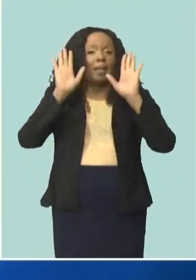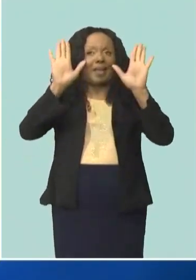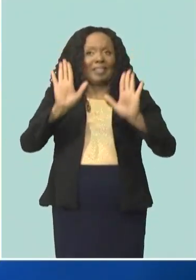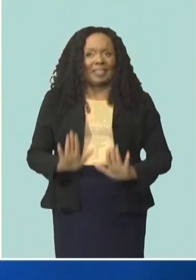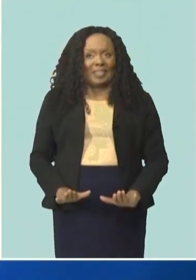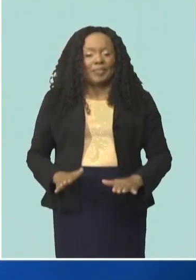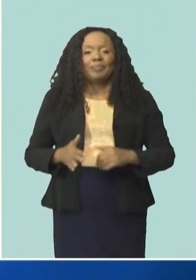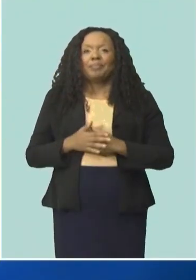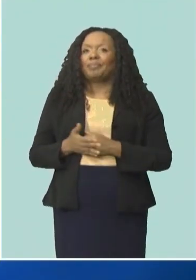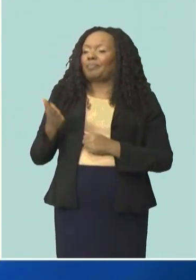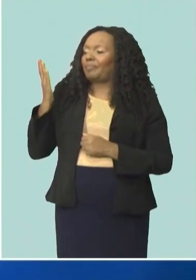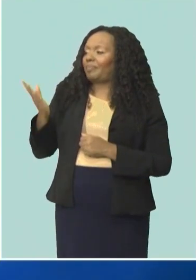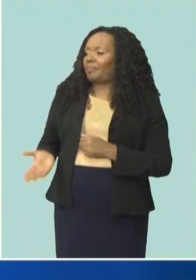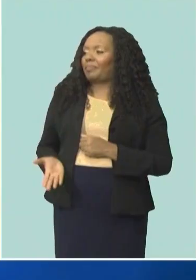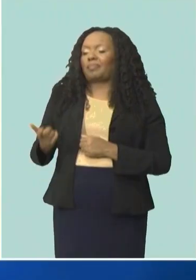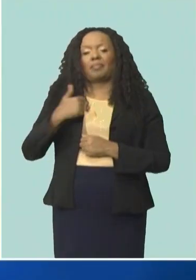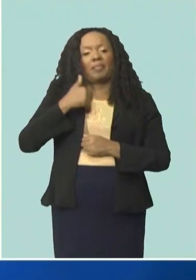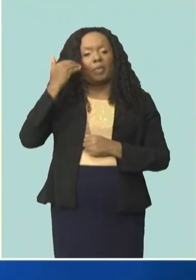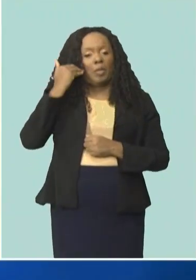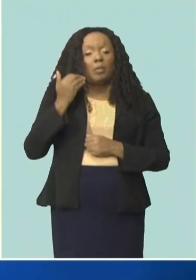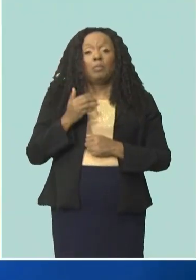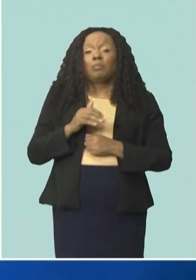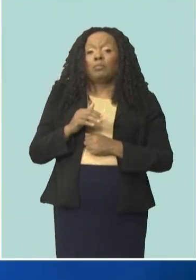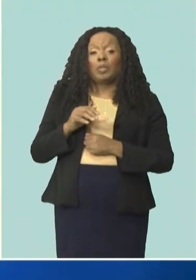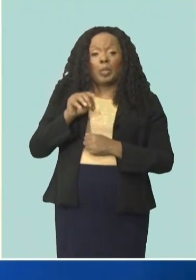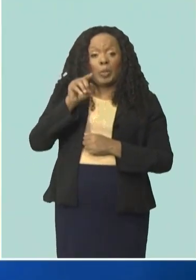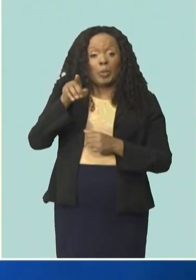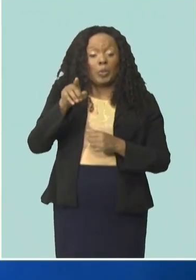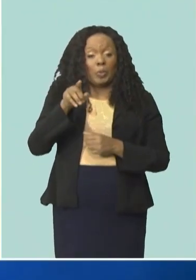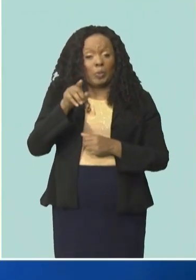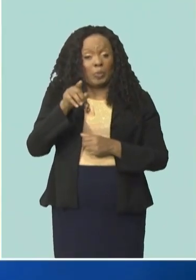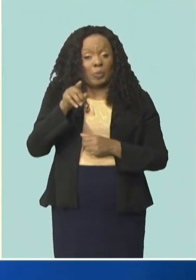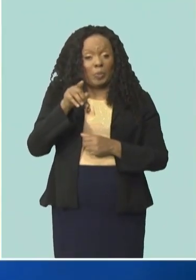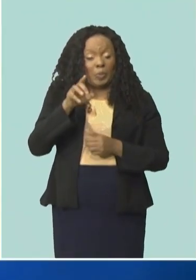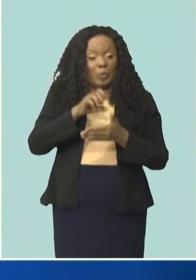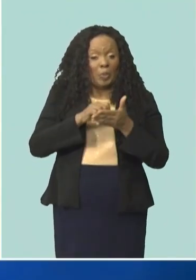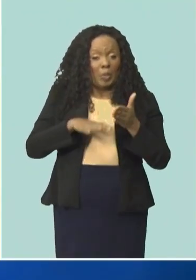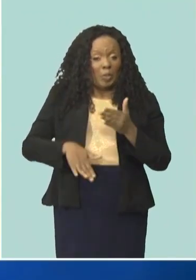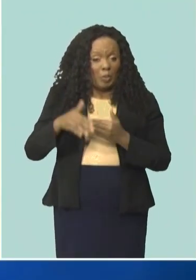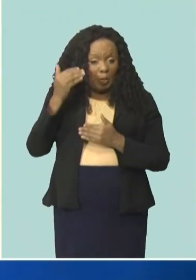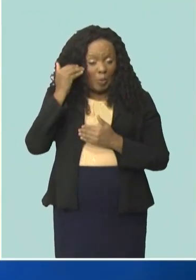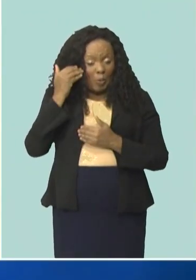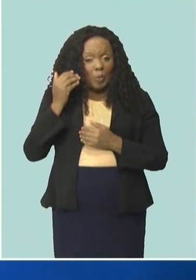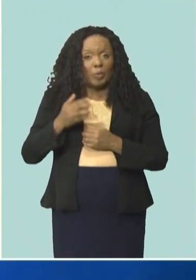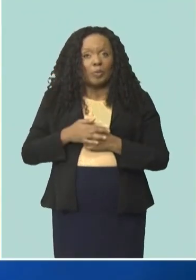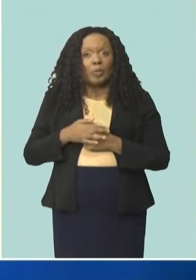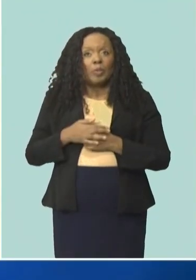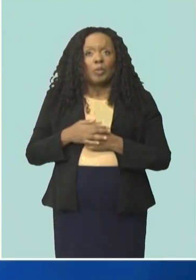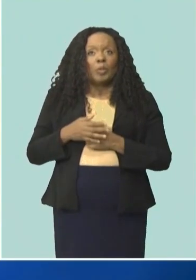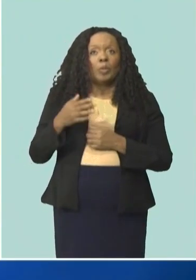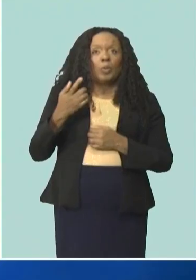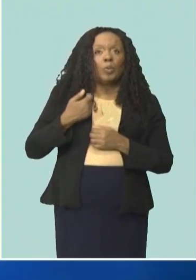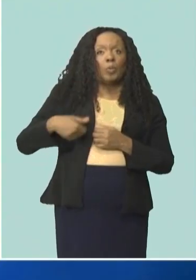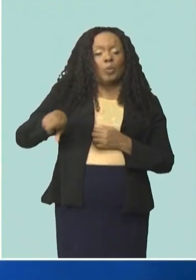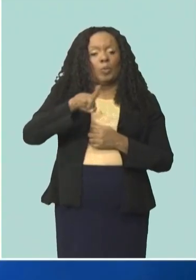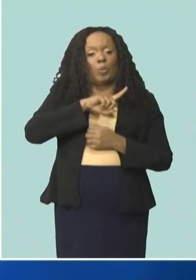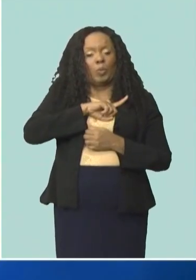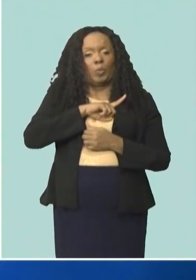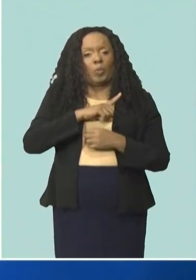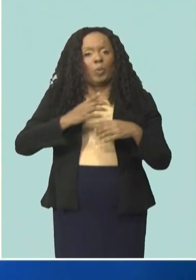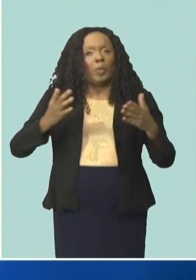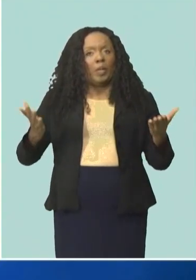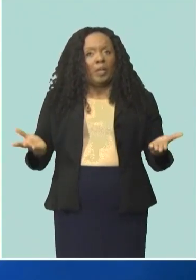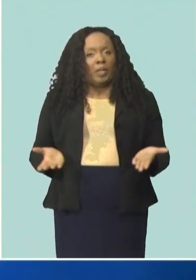you, students, that as your parents most certainly are, we here at Alexandra